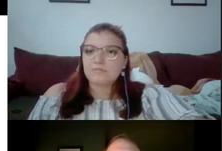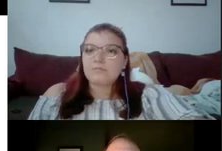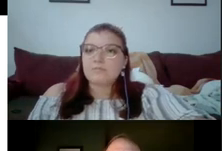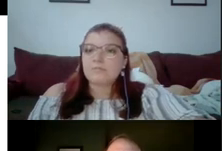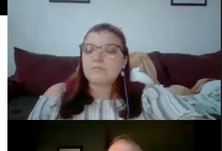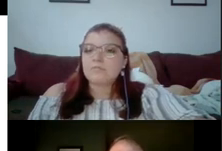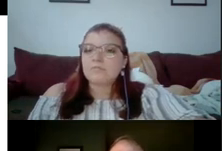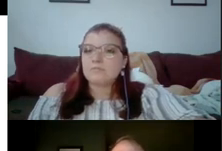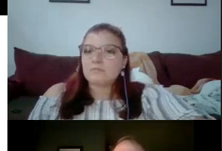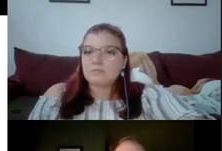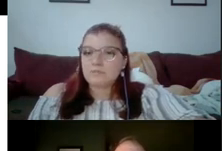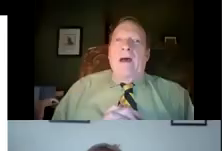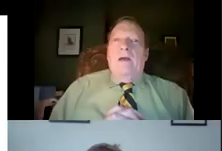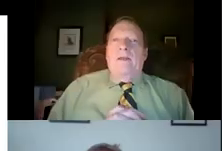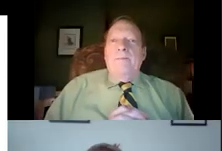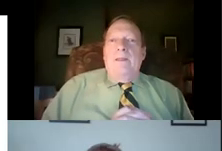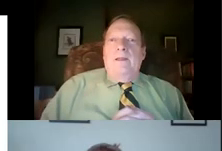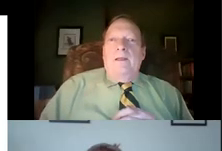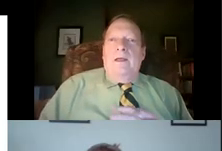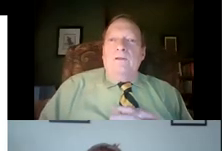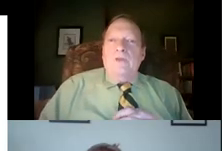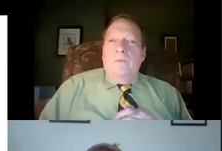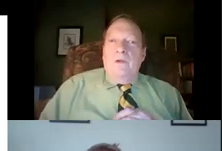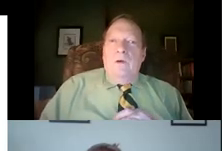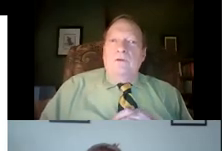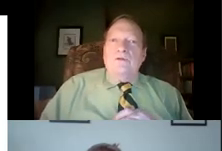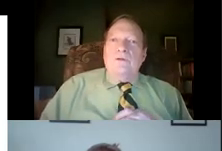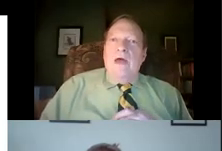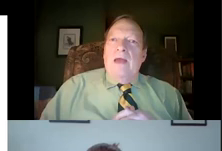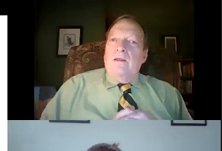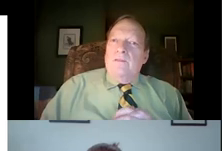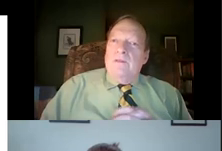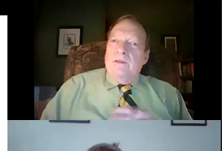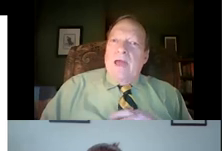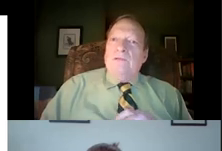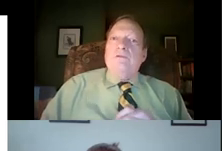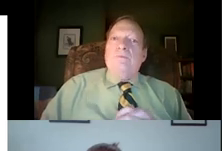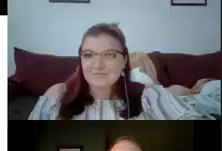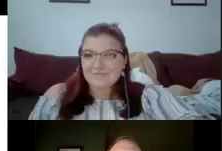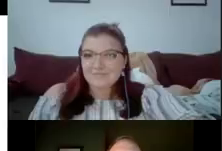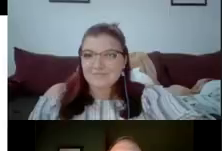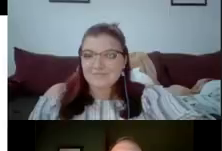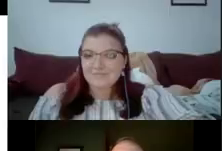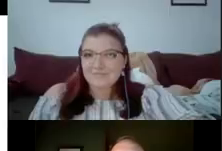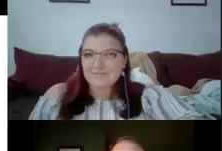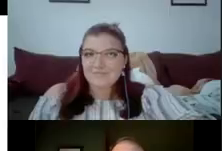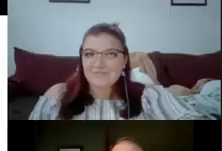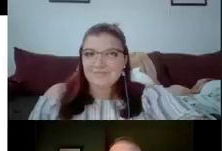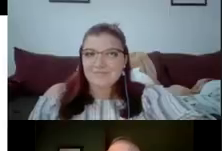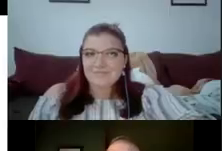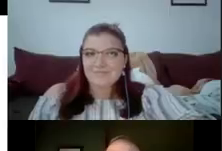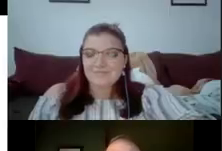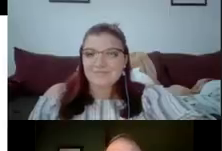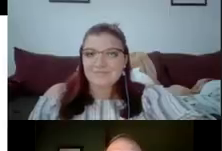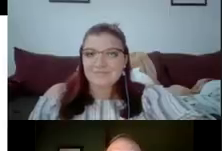before the secret ballot. And someone noticed that the taxes paid by the minority